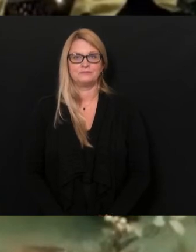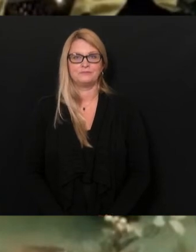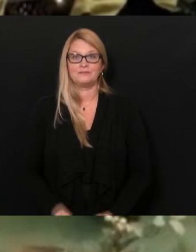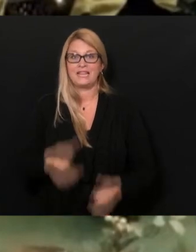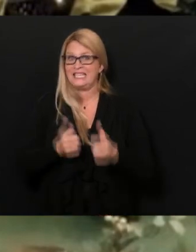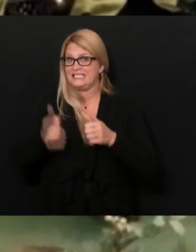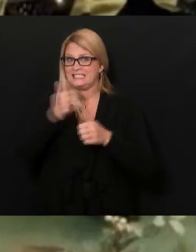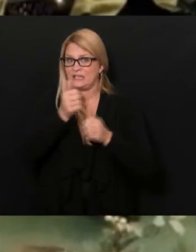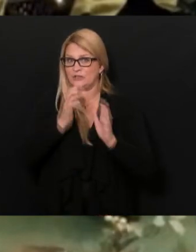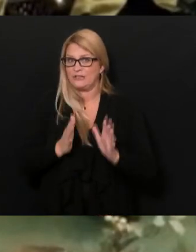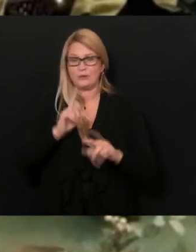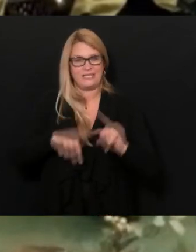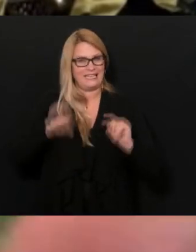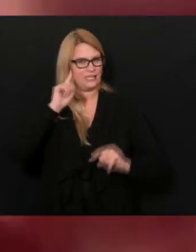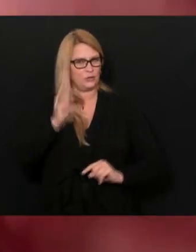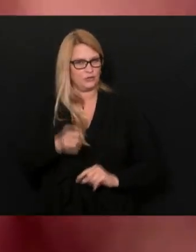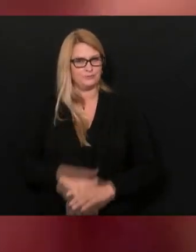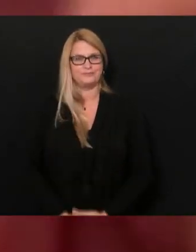Secretary, you're still muted.